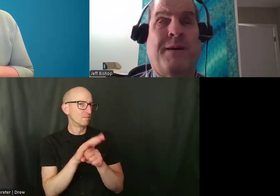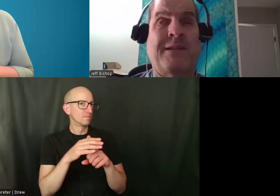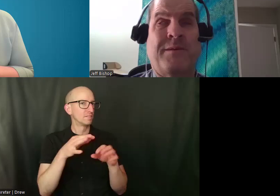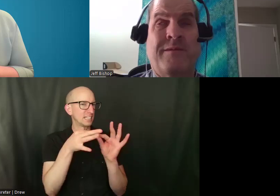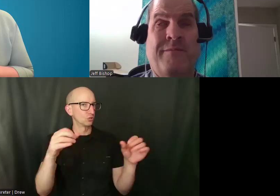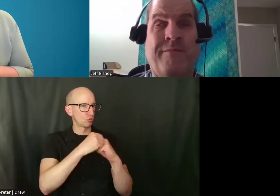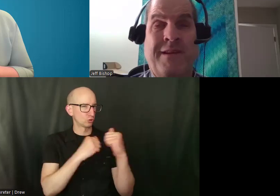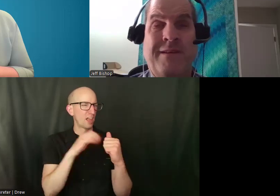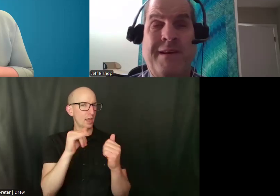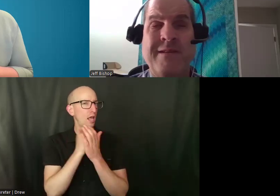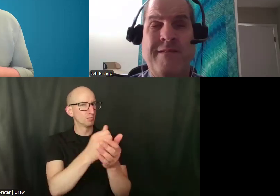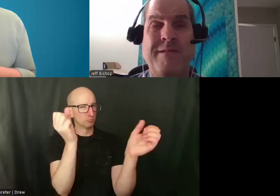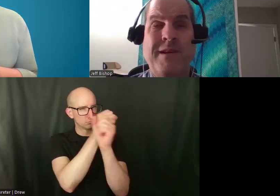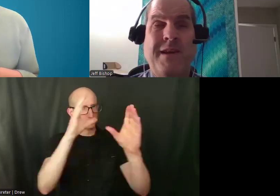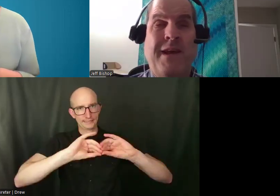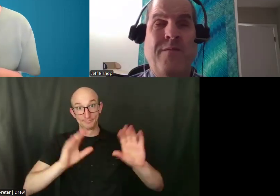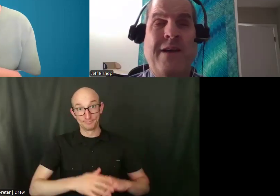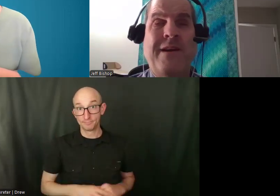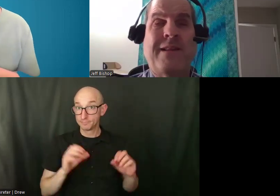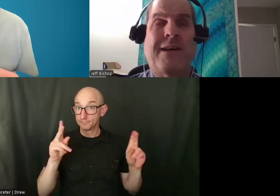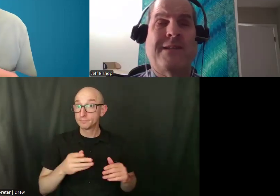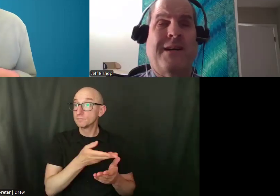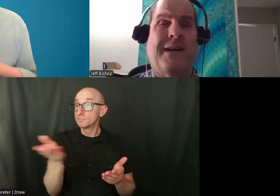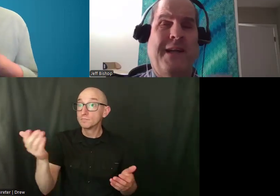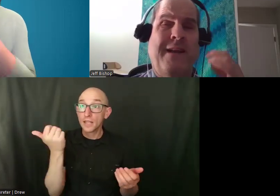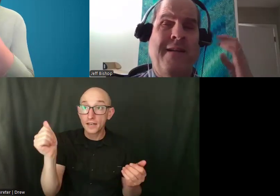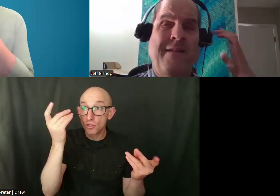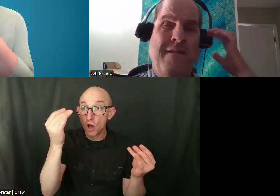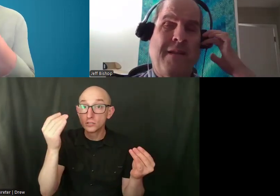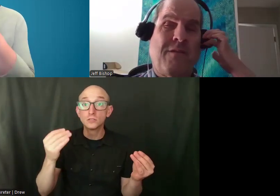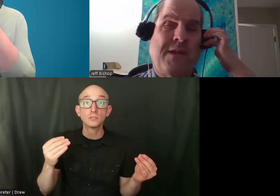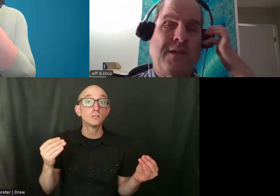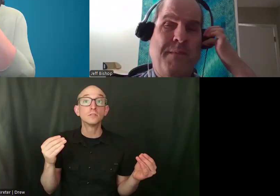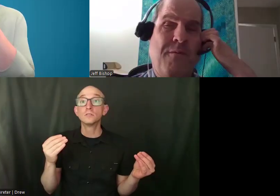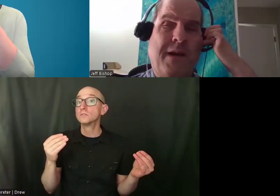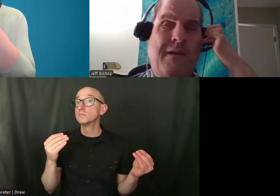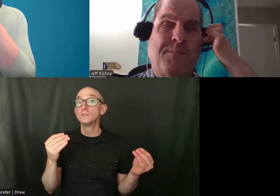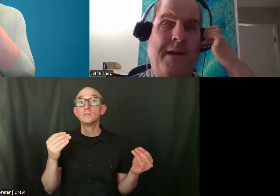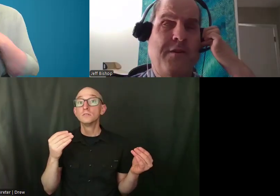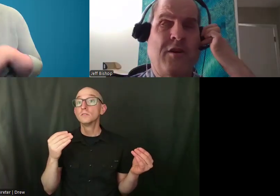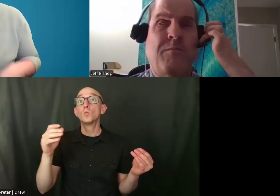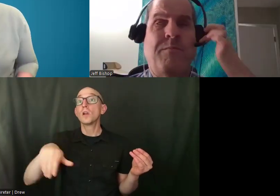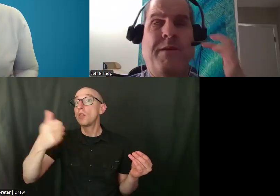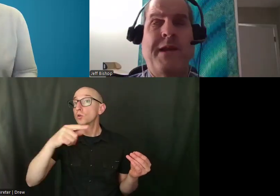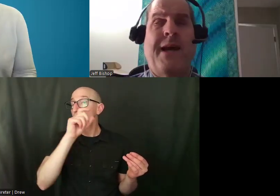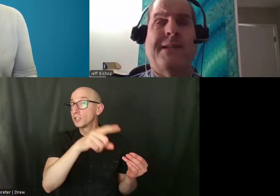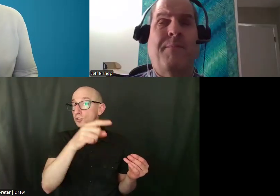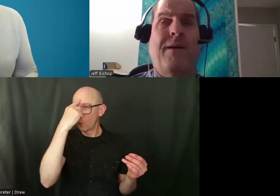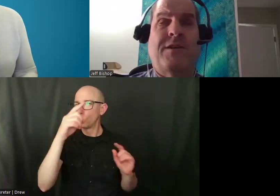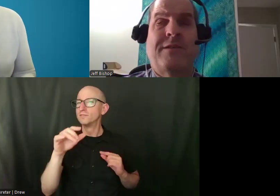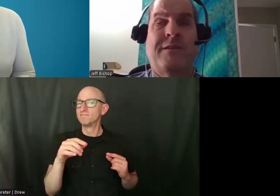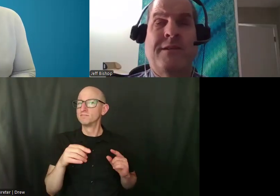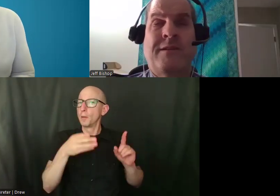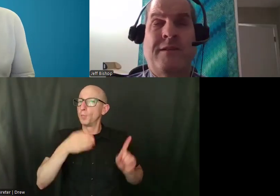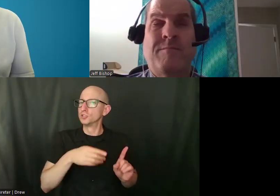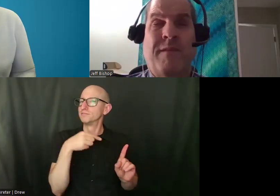much as possible. Okay. Anyone have any thoughts on the question about what else might Joe need to ask